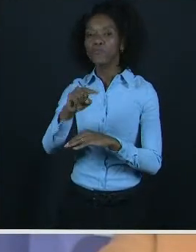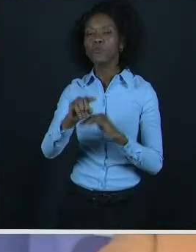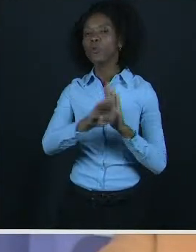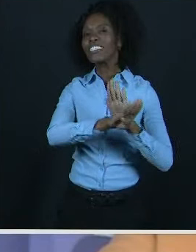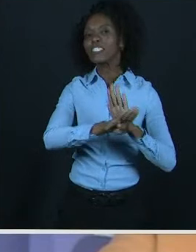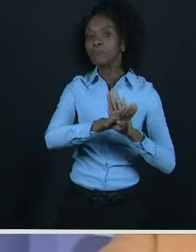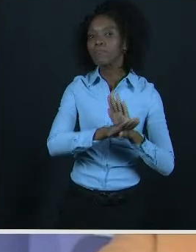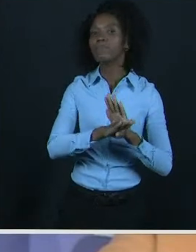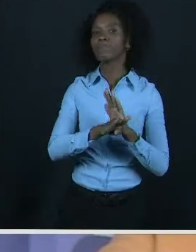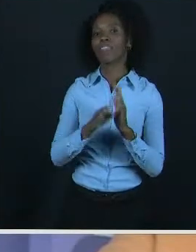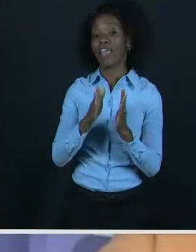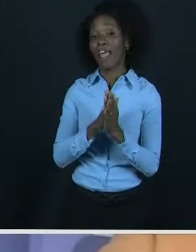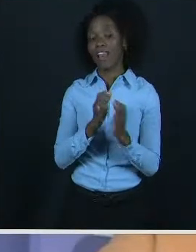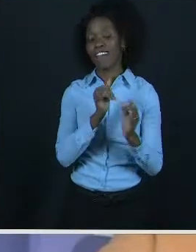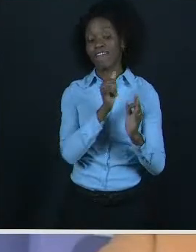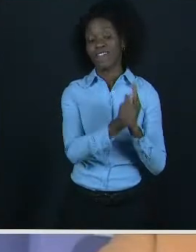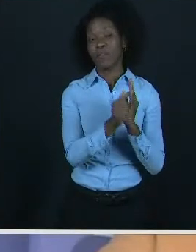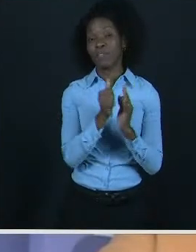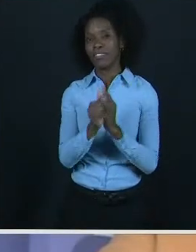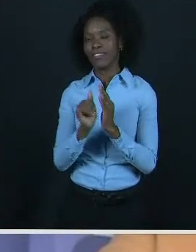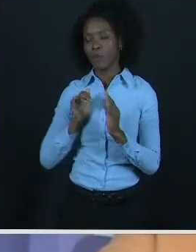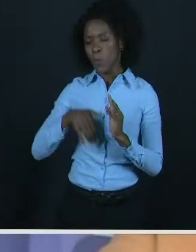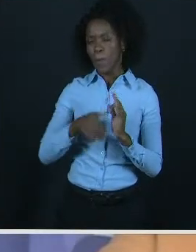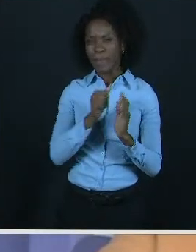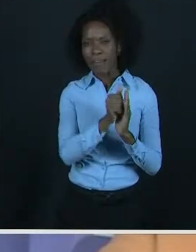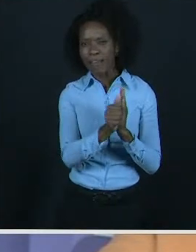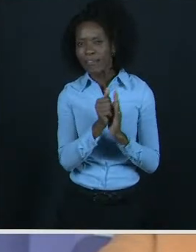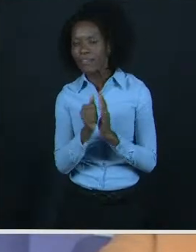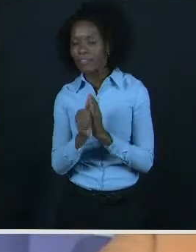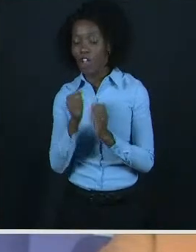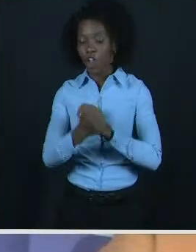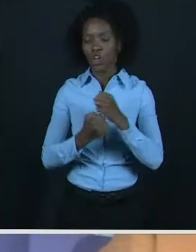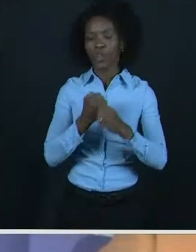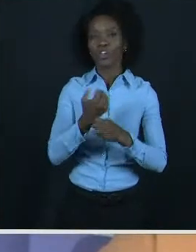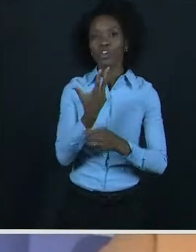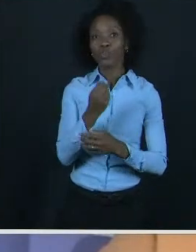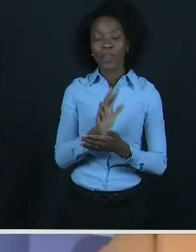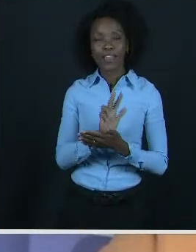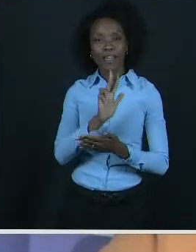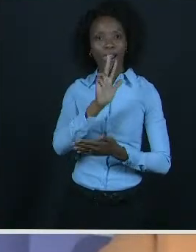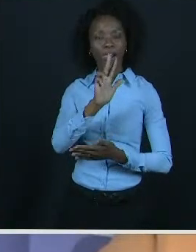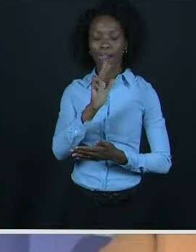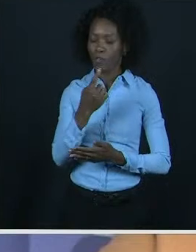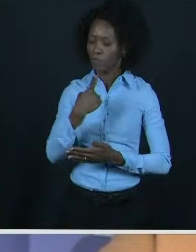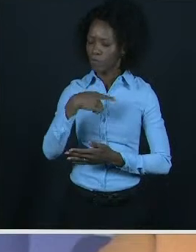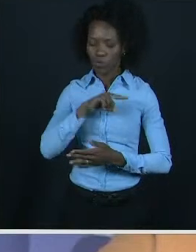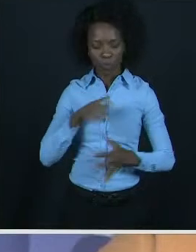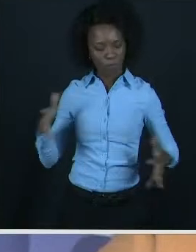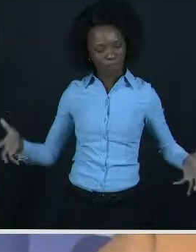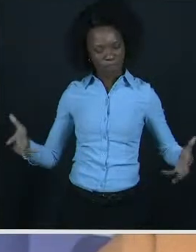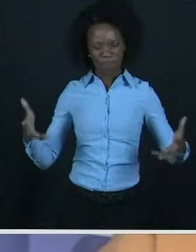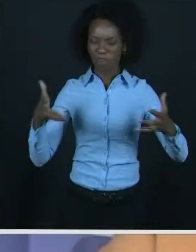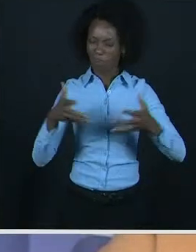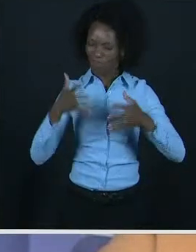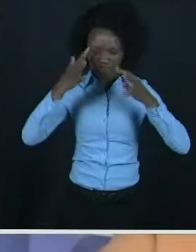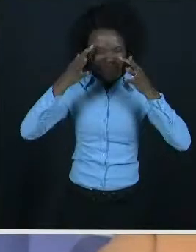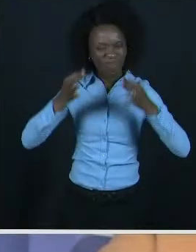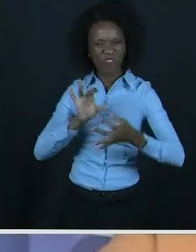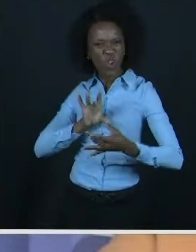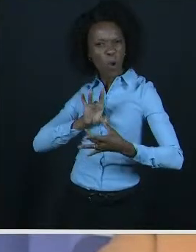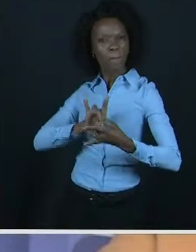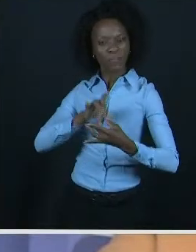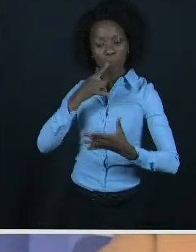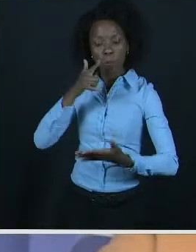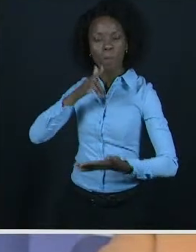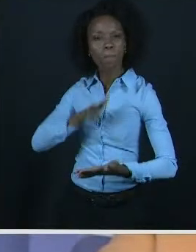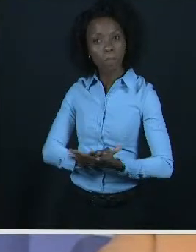in 2018 that we collectively made a firm commitment to the nation